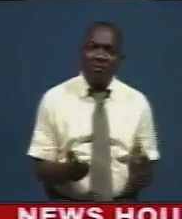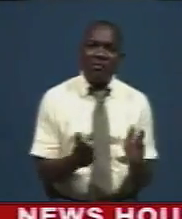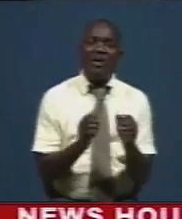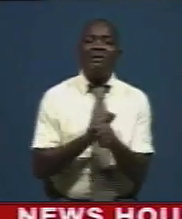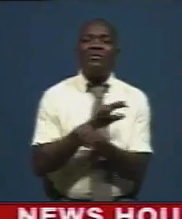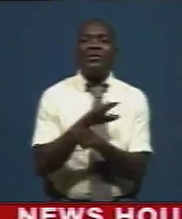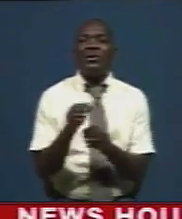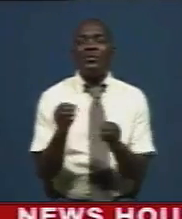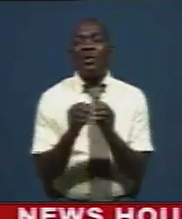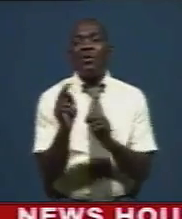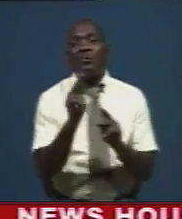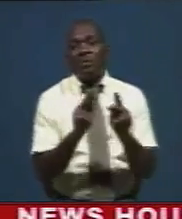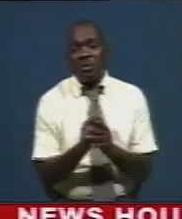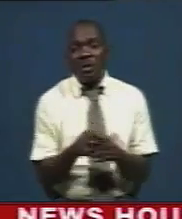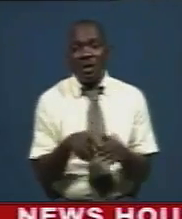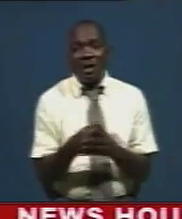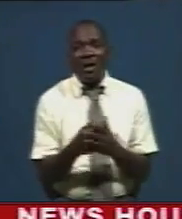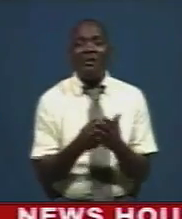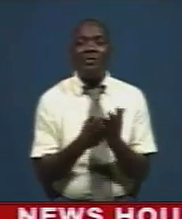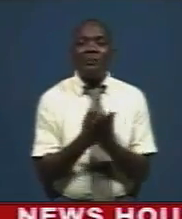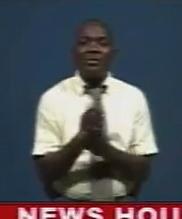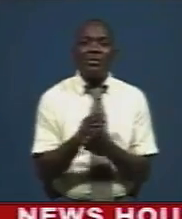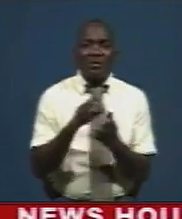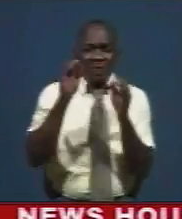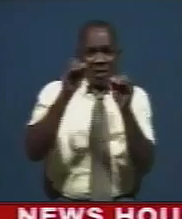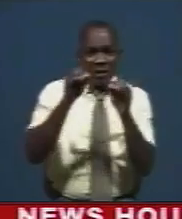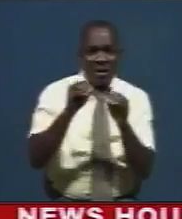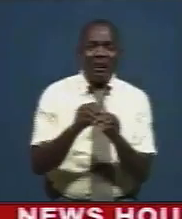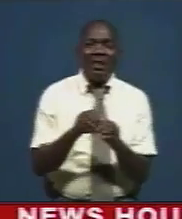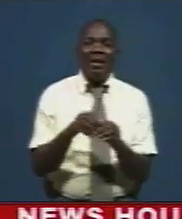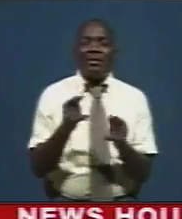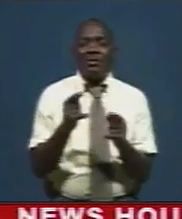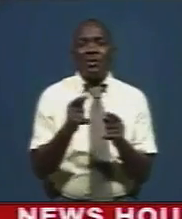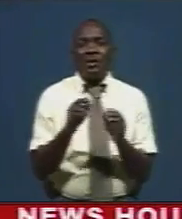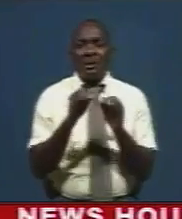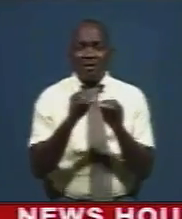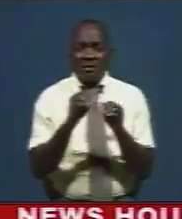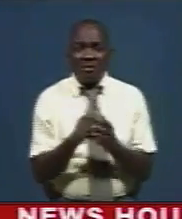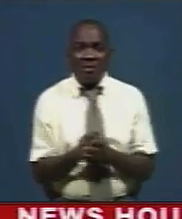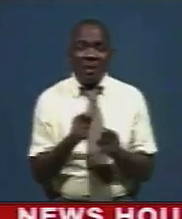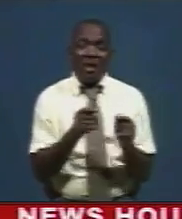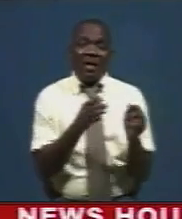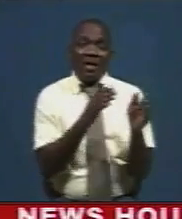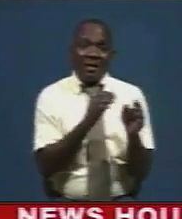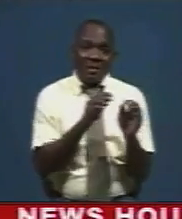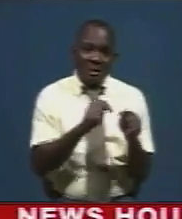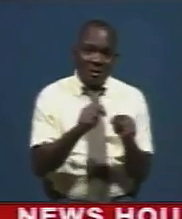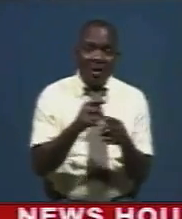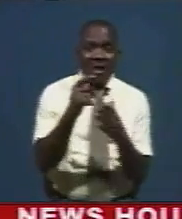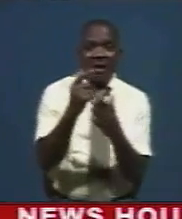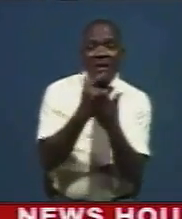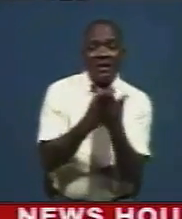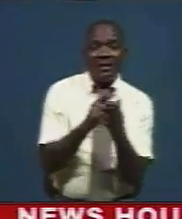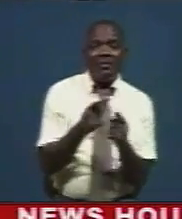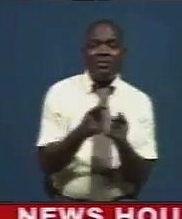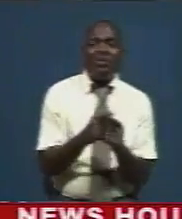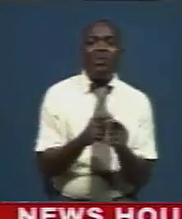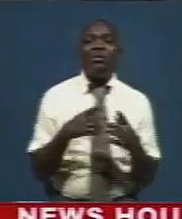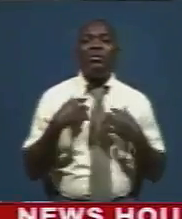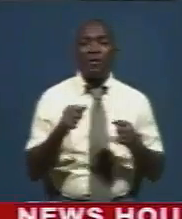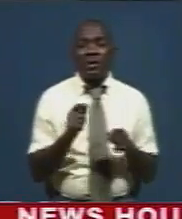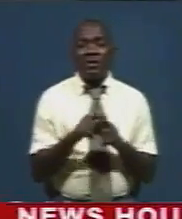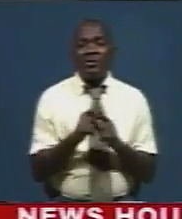influenced his students by his learning and charming personality. He prepared his lessons assiduously